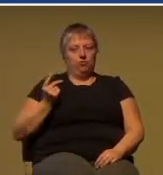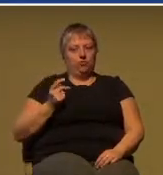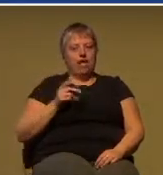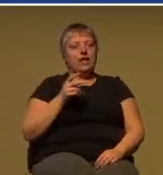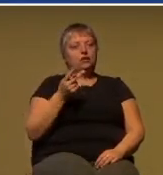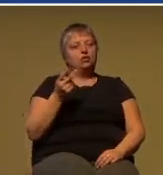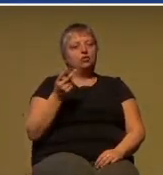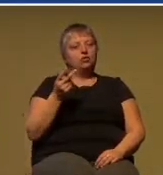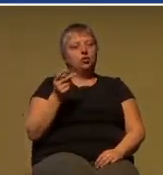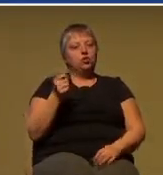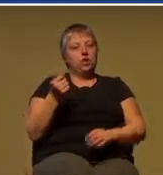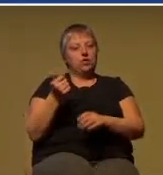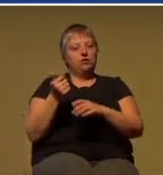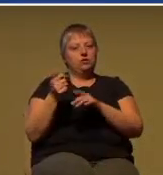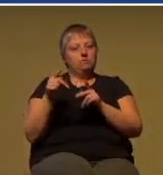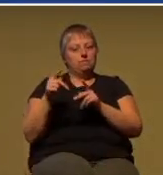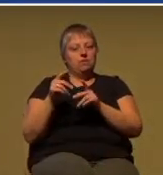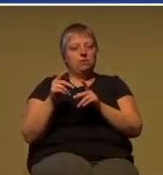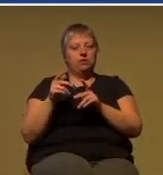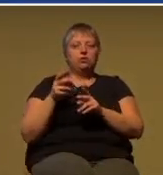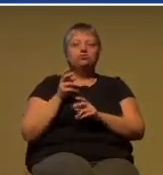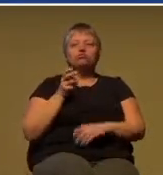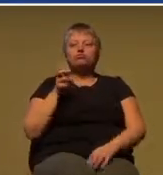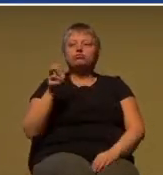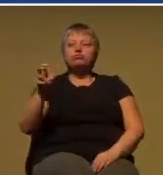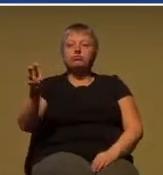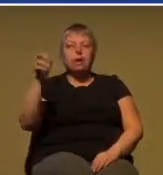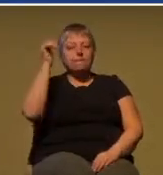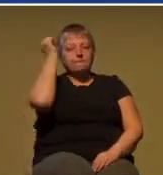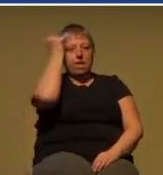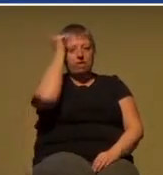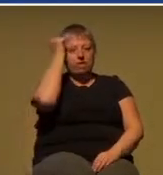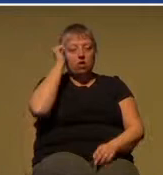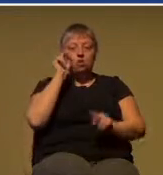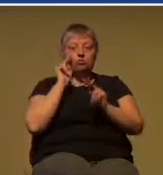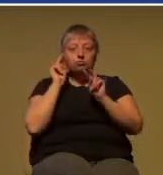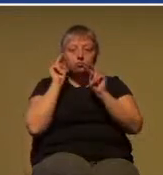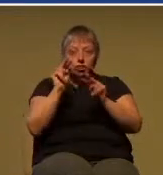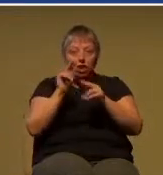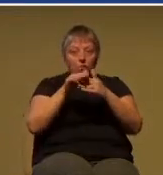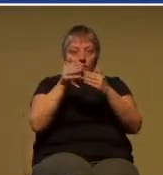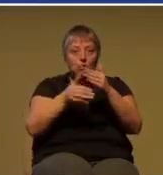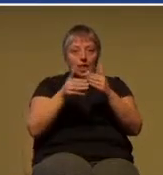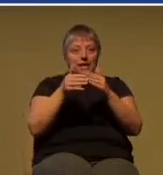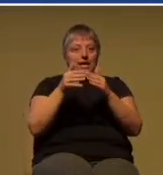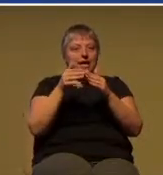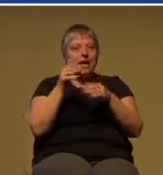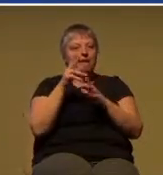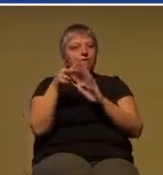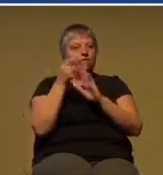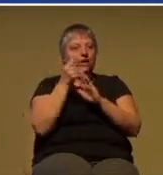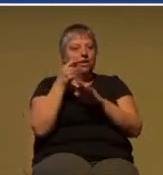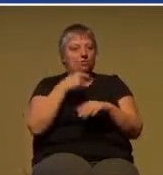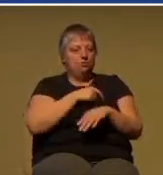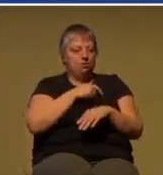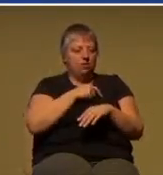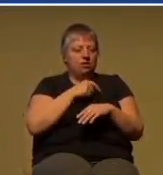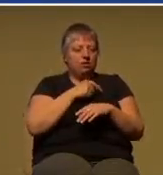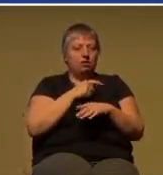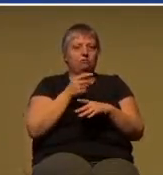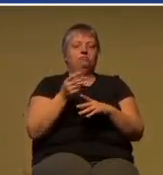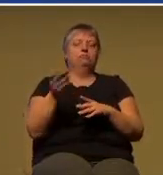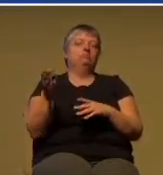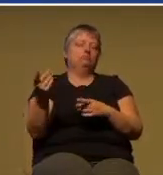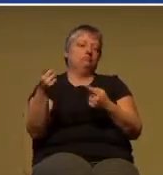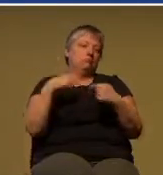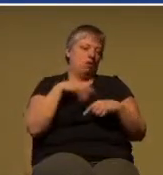Tina traipsed on down to Buffalo and saw the weekend video seminar. And we came home from